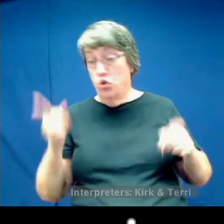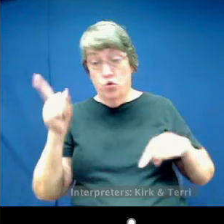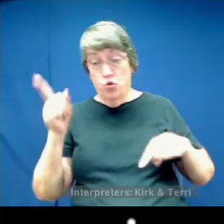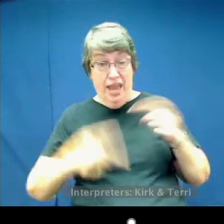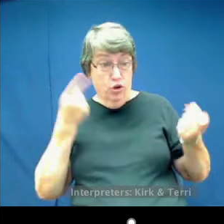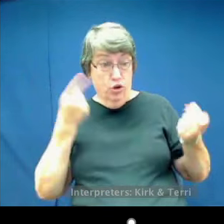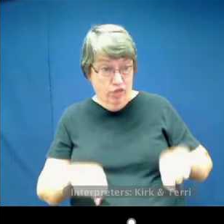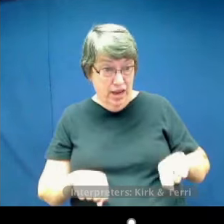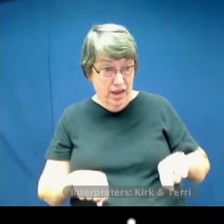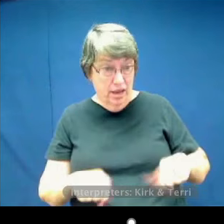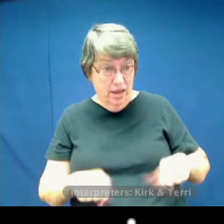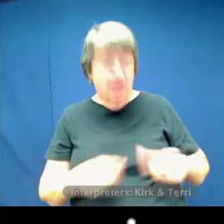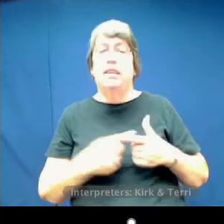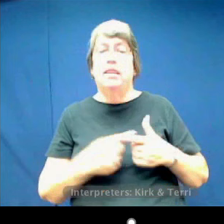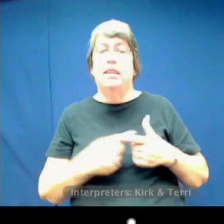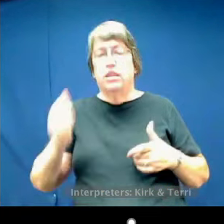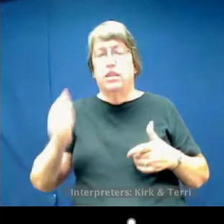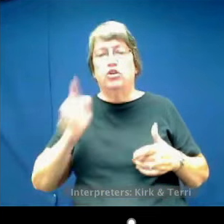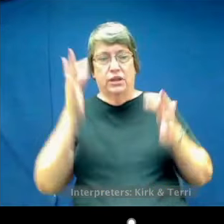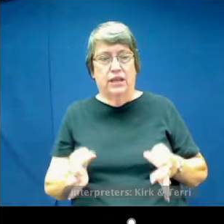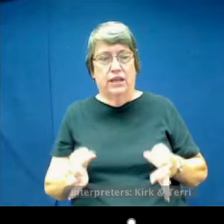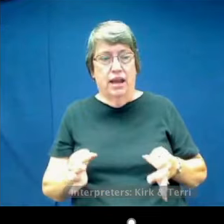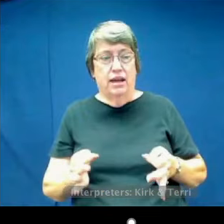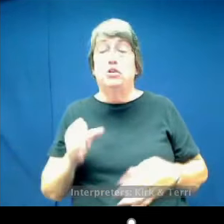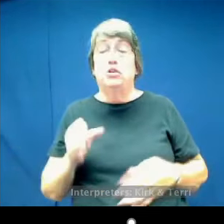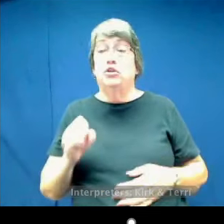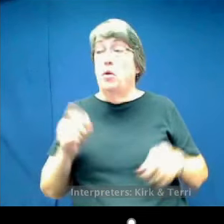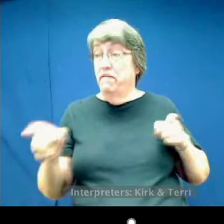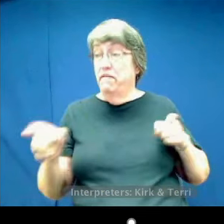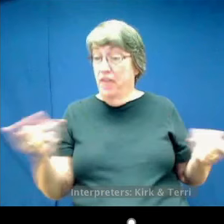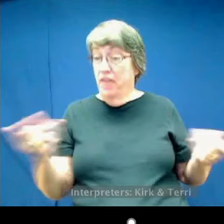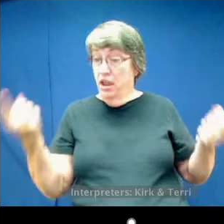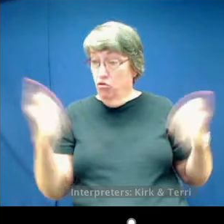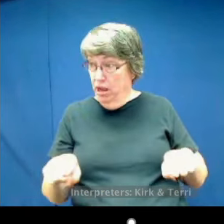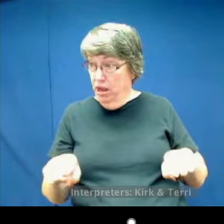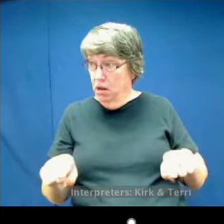something more and it's in the best interest of the child, then courts are going to permit it.